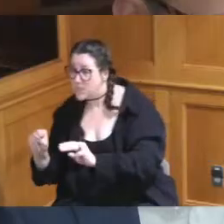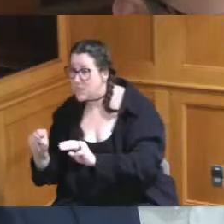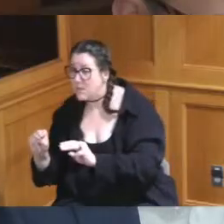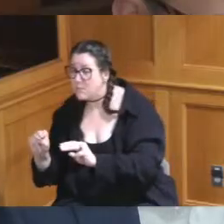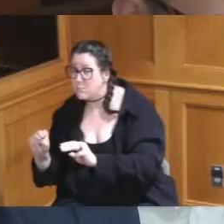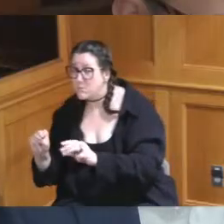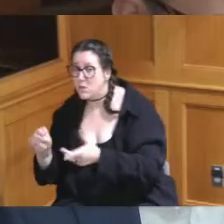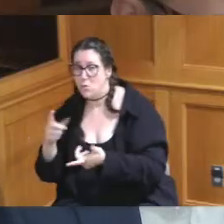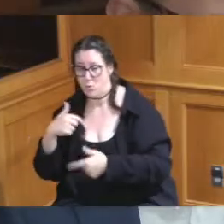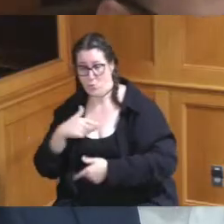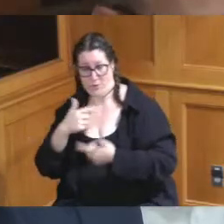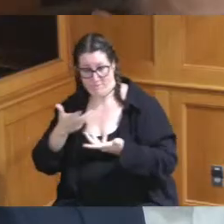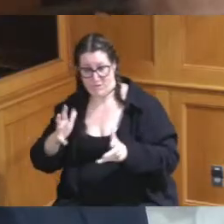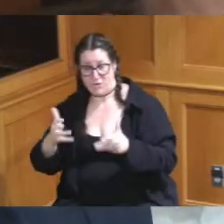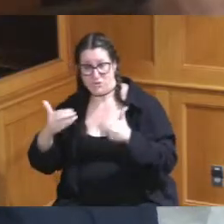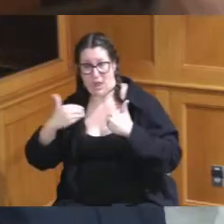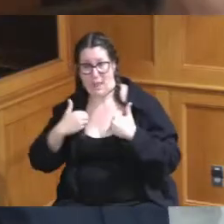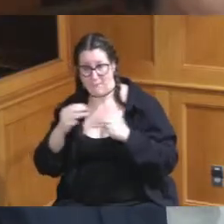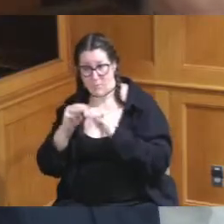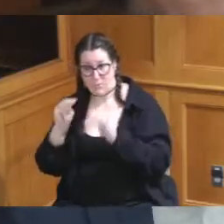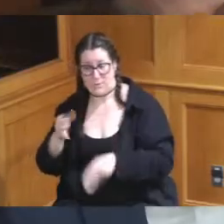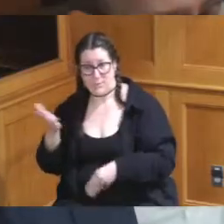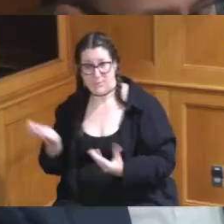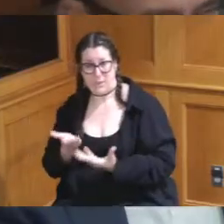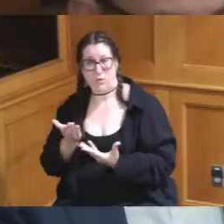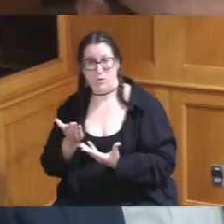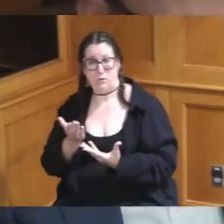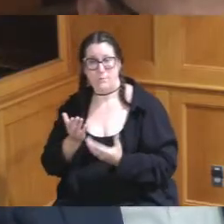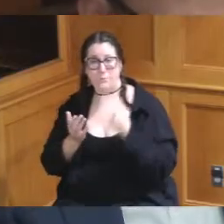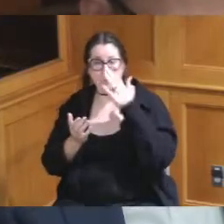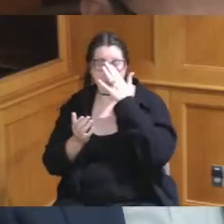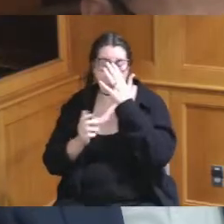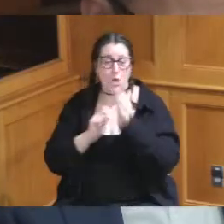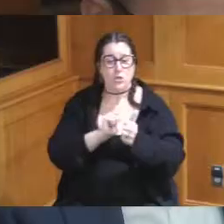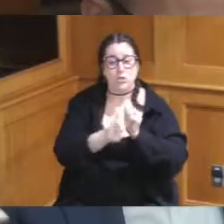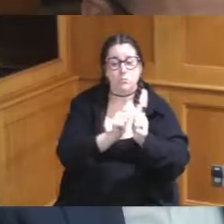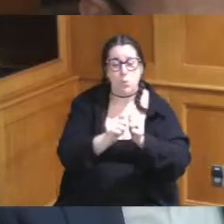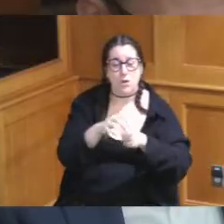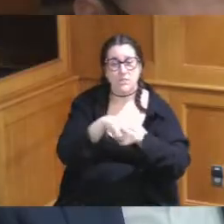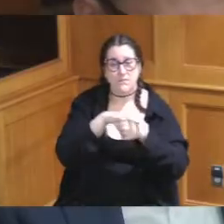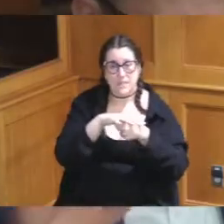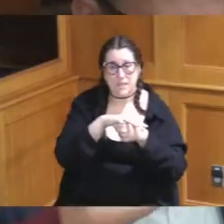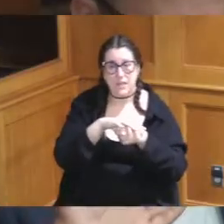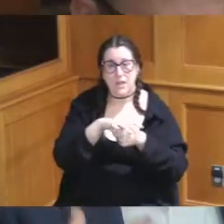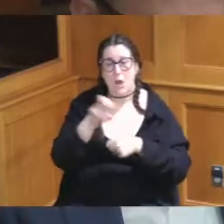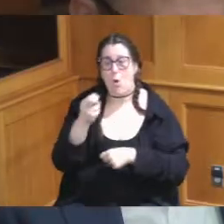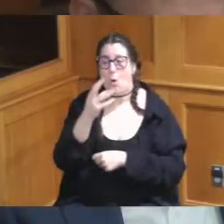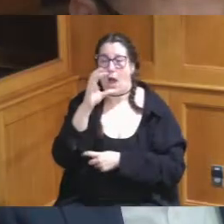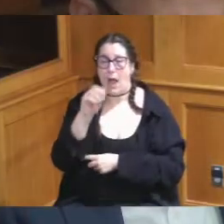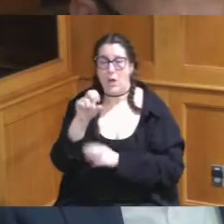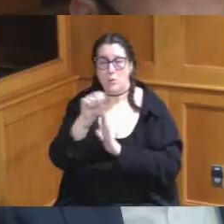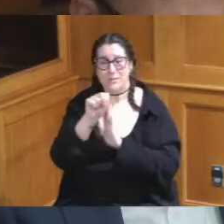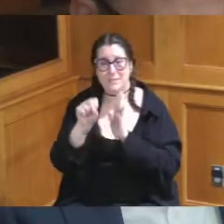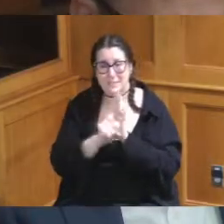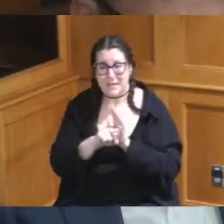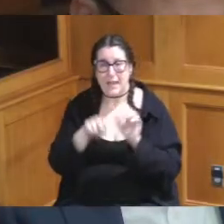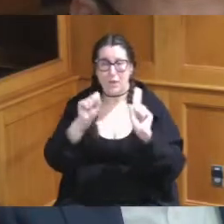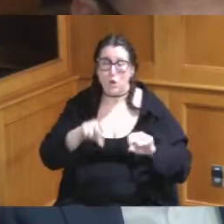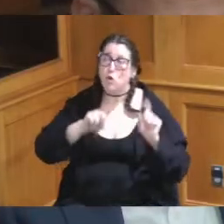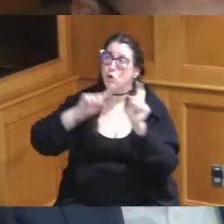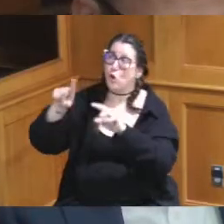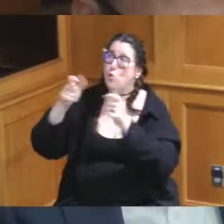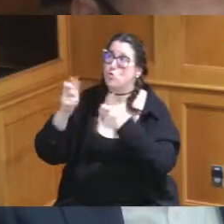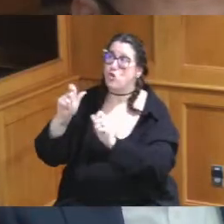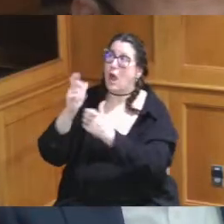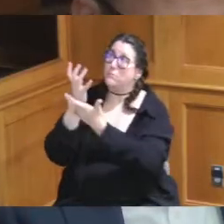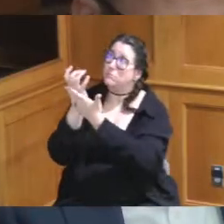got some museums here that will be going up there. It says sports facilities, all sports. Ohio State would be able to go and try to get the